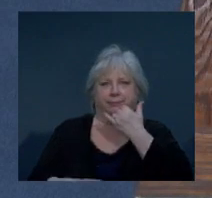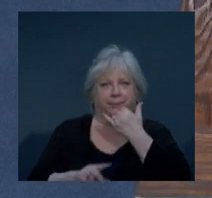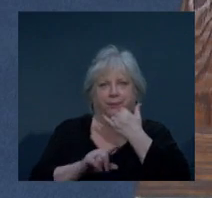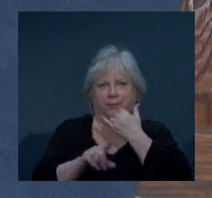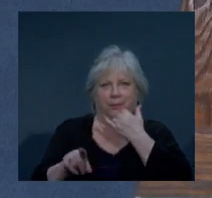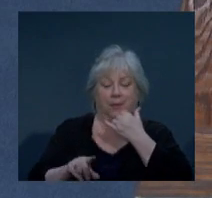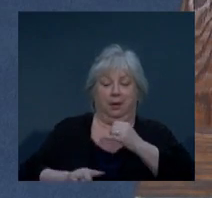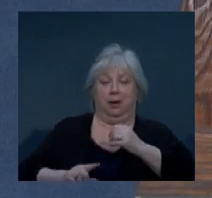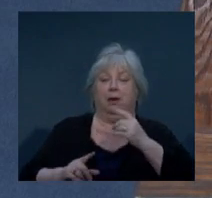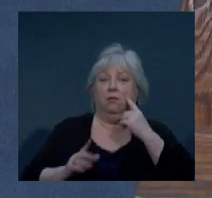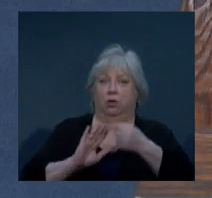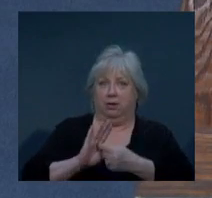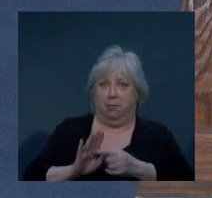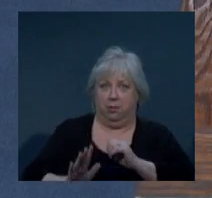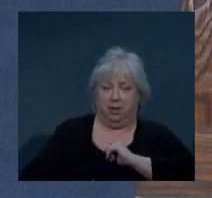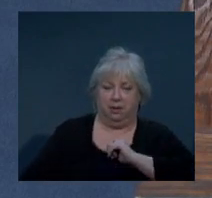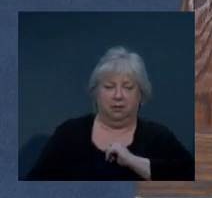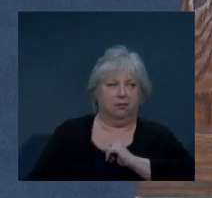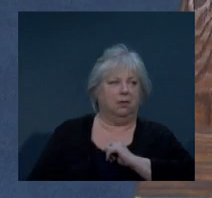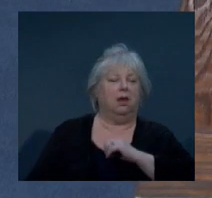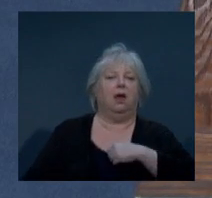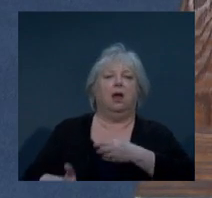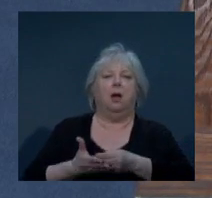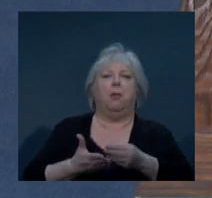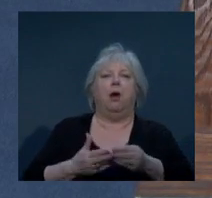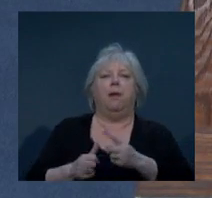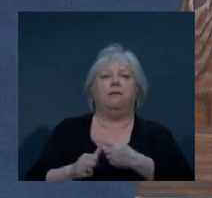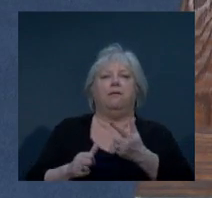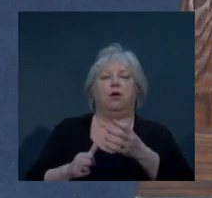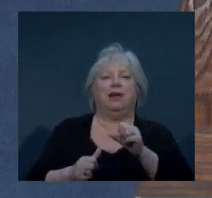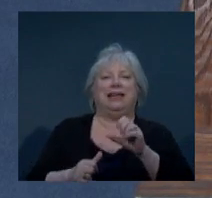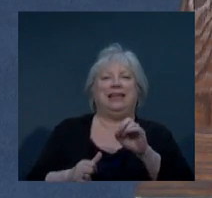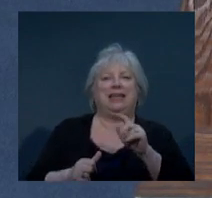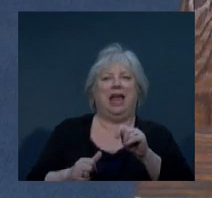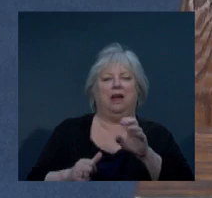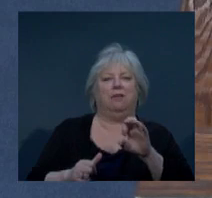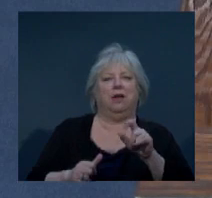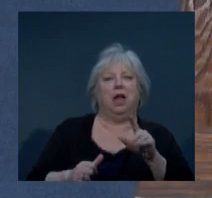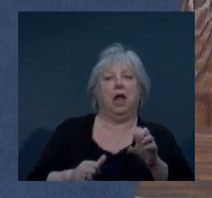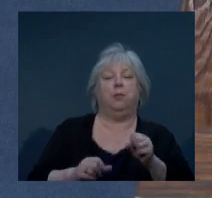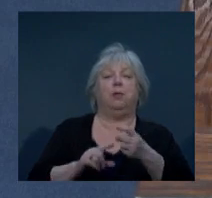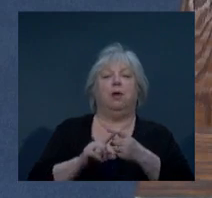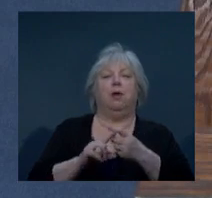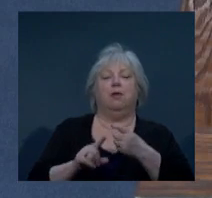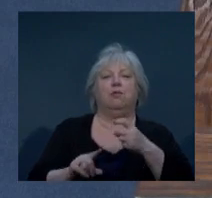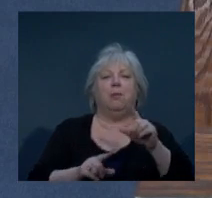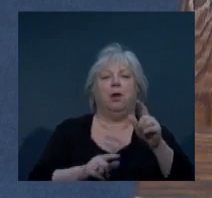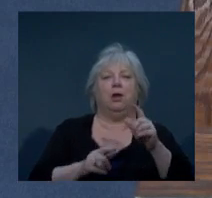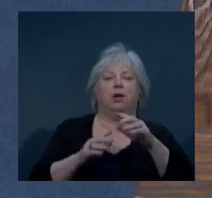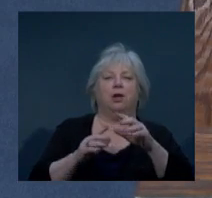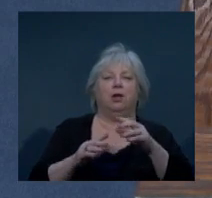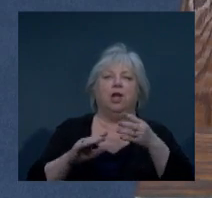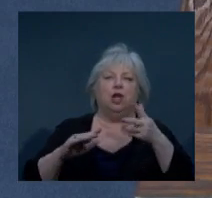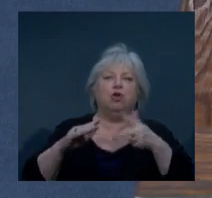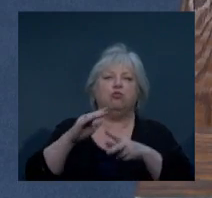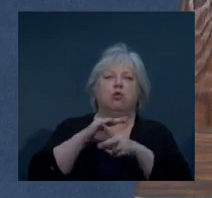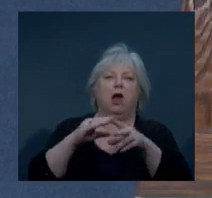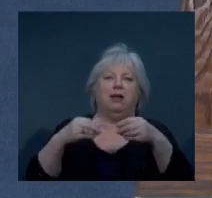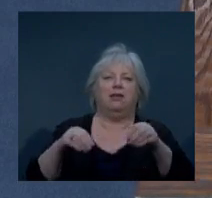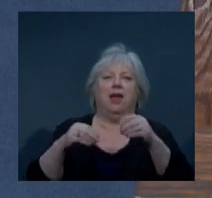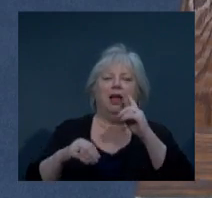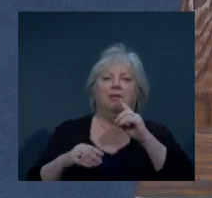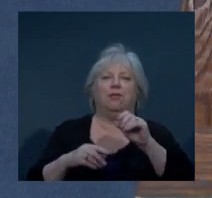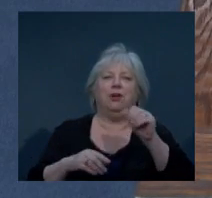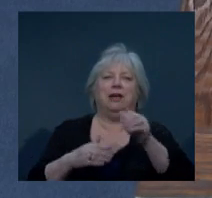Take myself. I bought my first set of clubs from a garage sale for $10, and I still